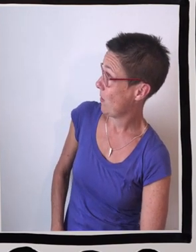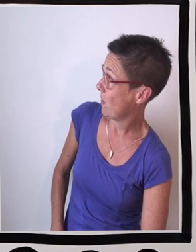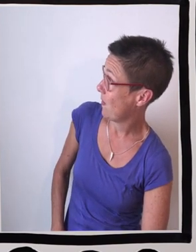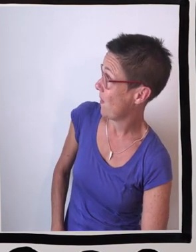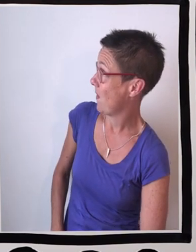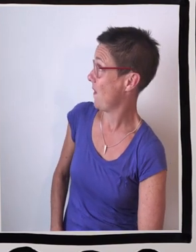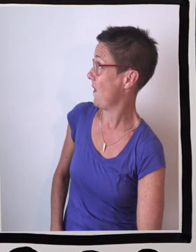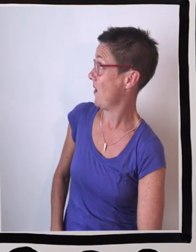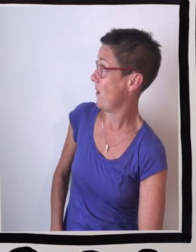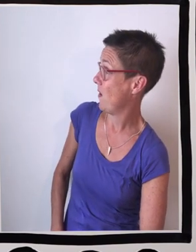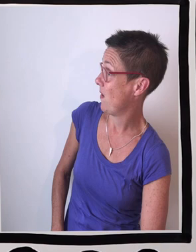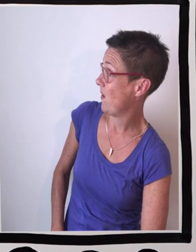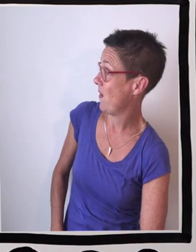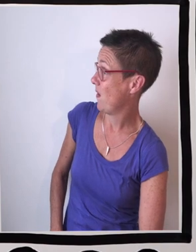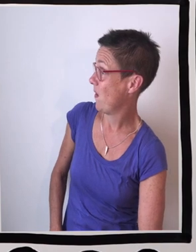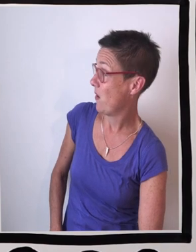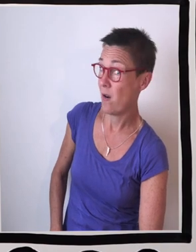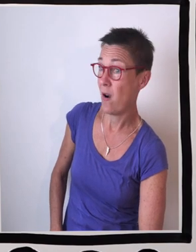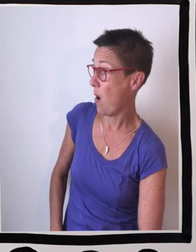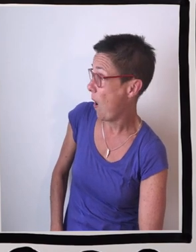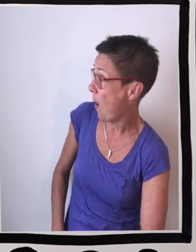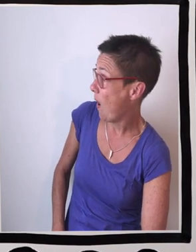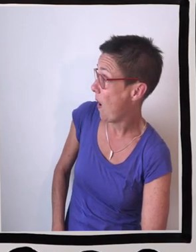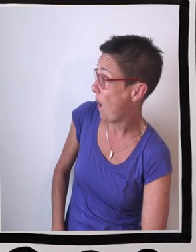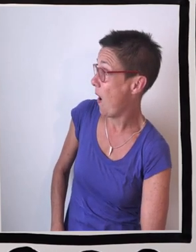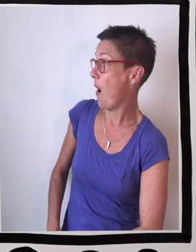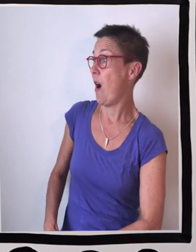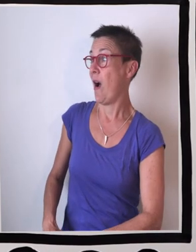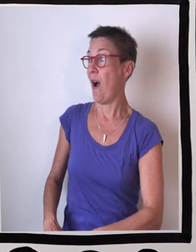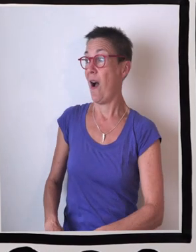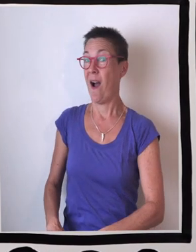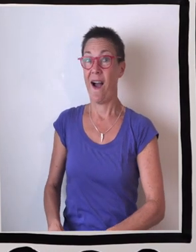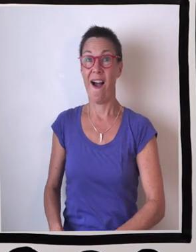Oh, Baggio. It's the World Cup final. Come on, Baggio. Here we go, Baggio.